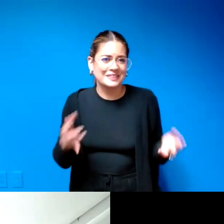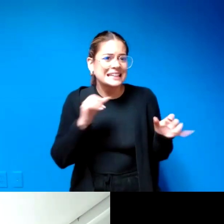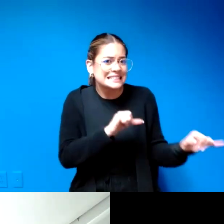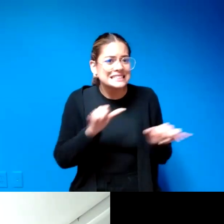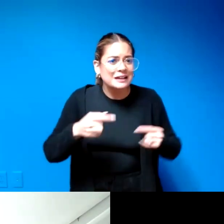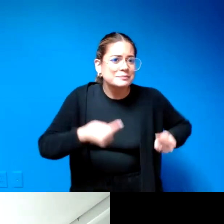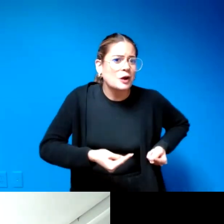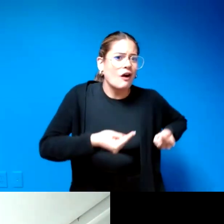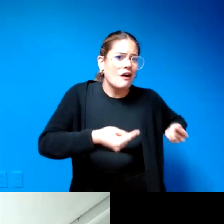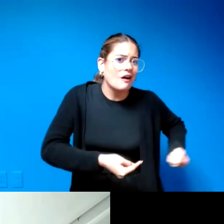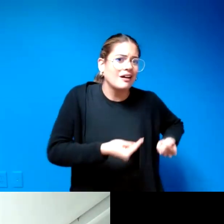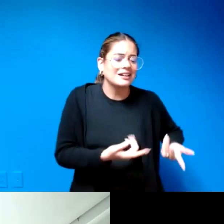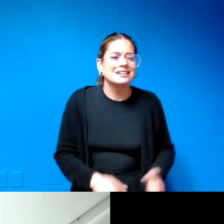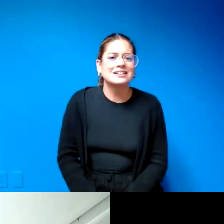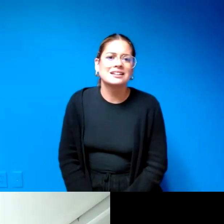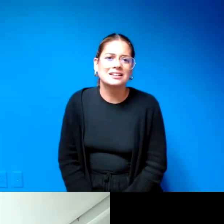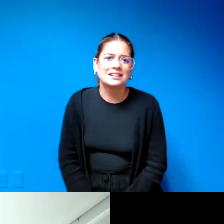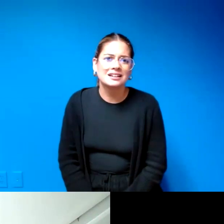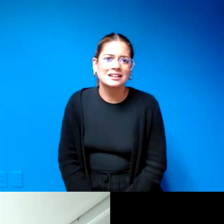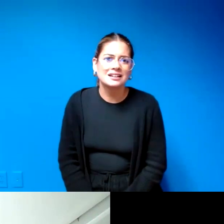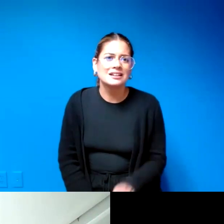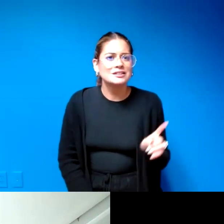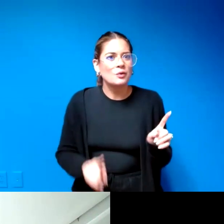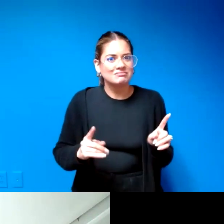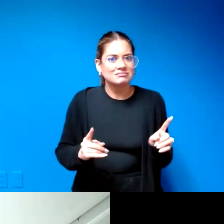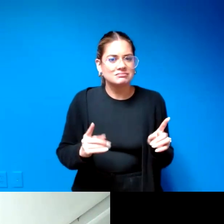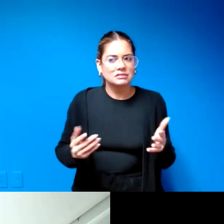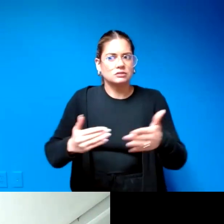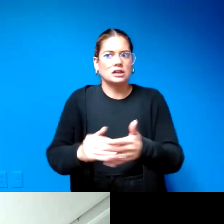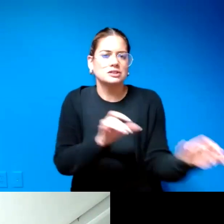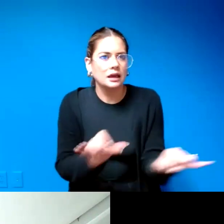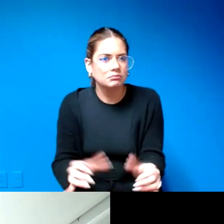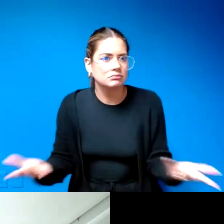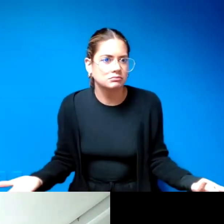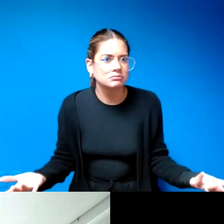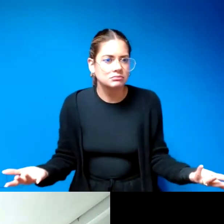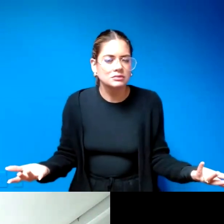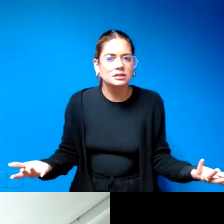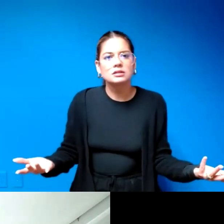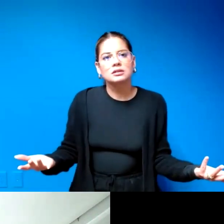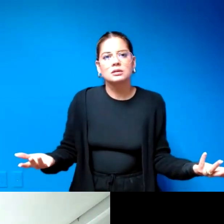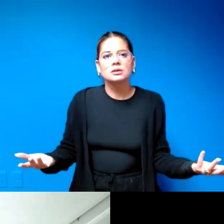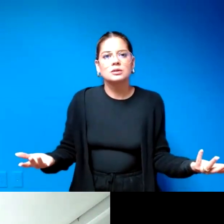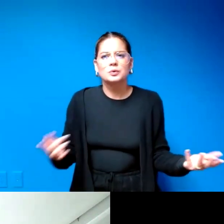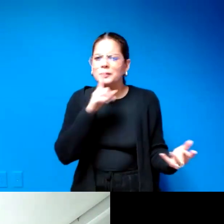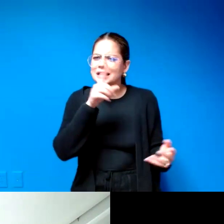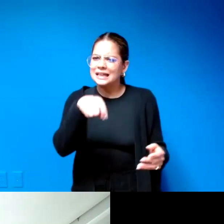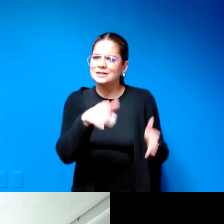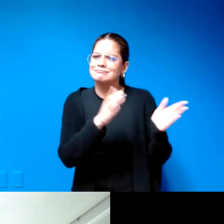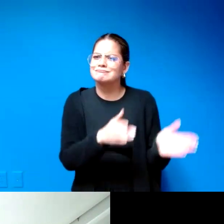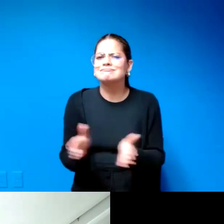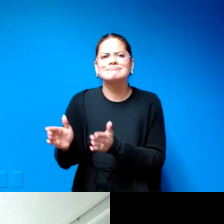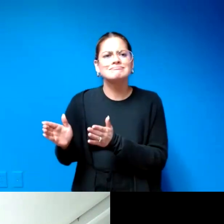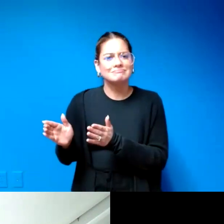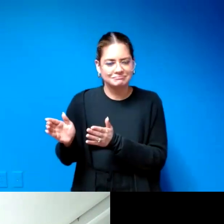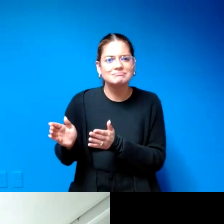struggle. And so the interventions are the same. So it is about kind of organizing at the